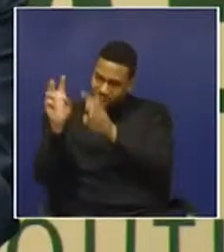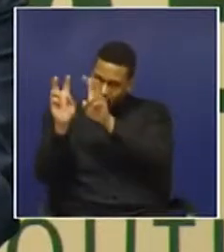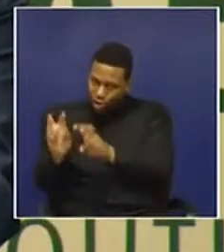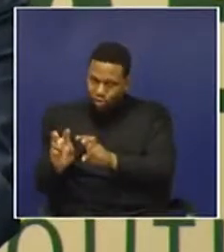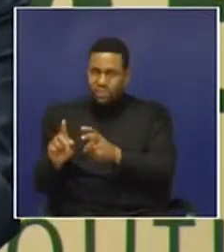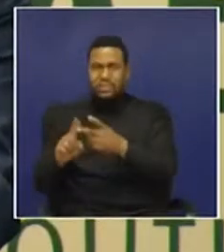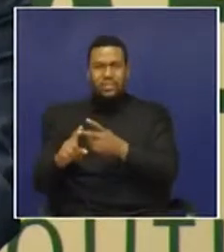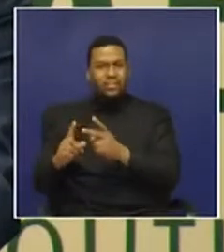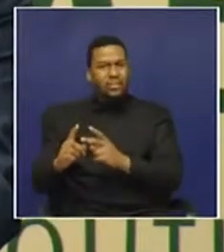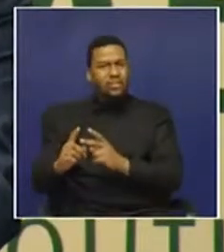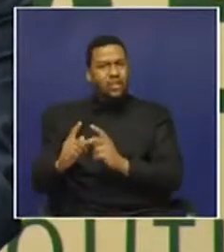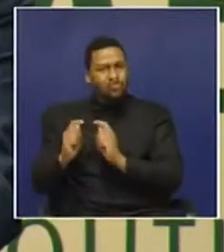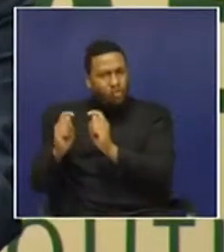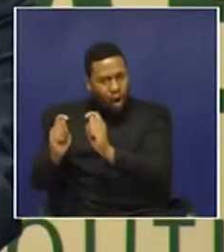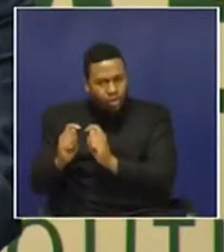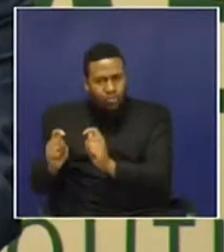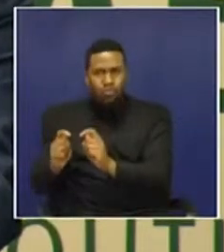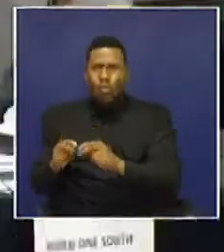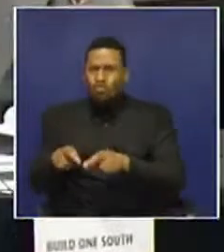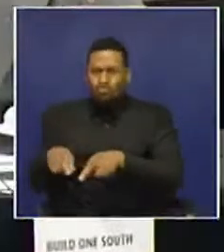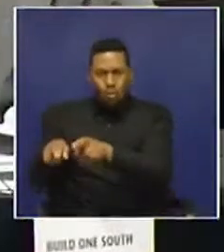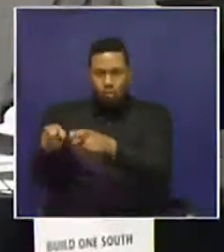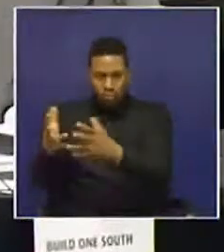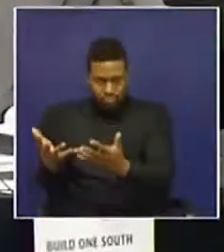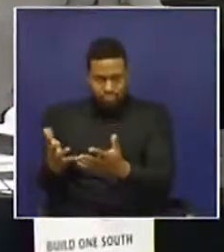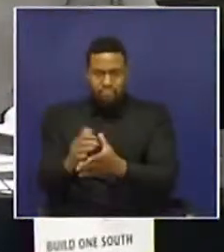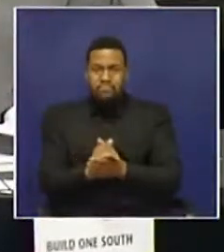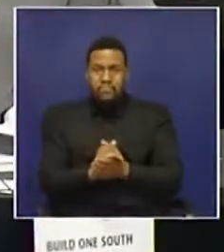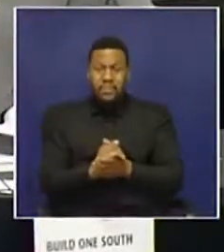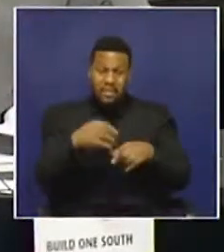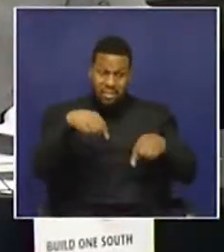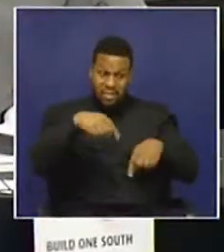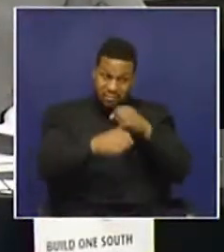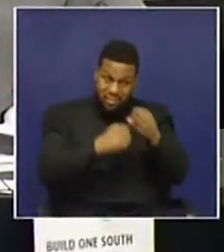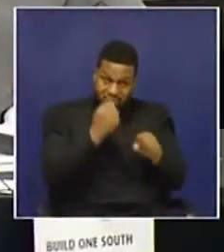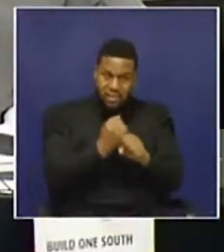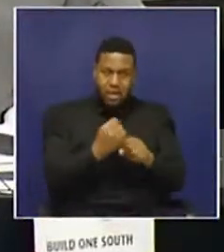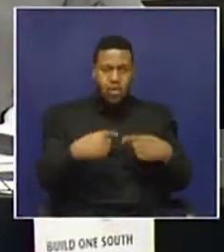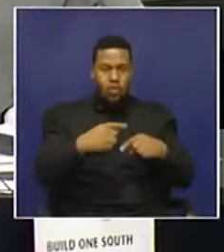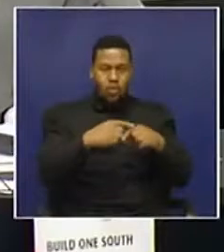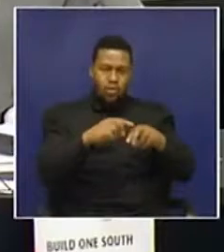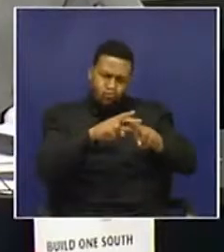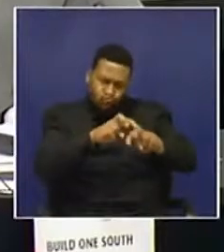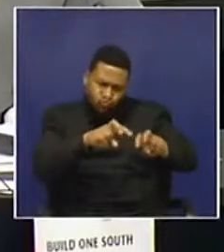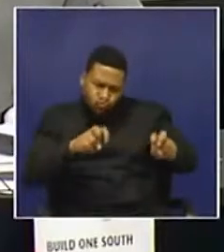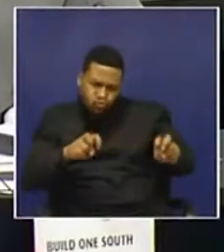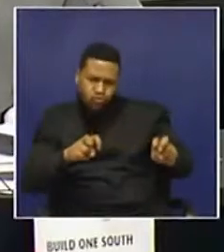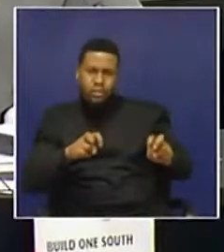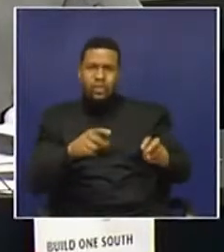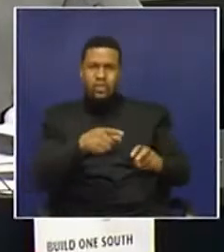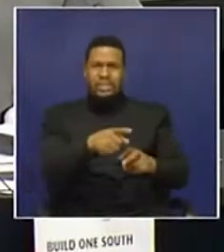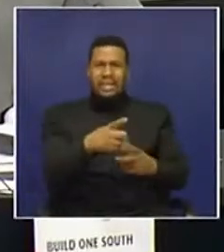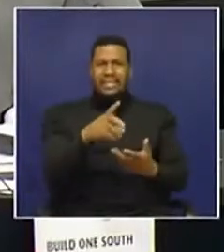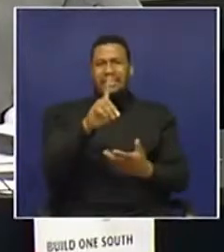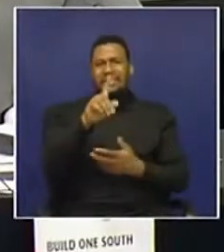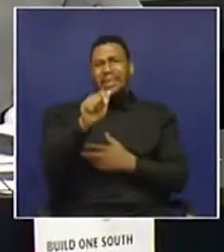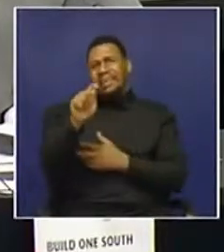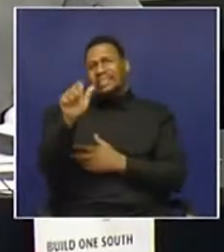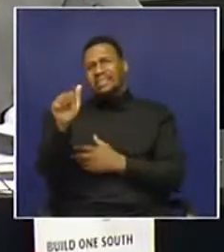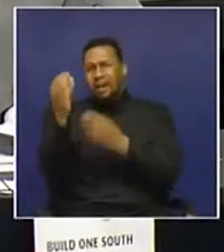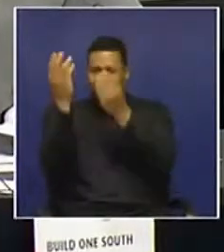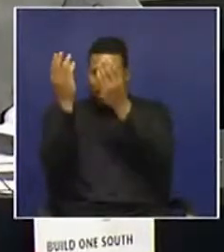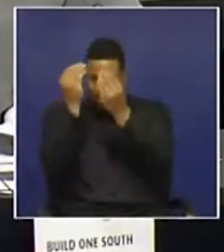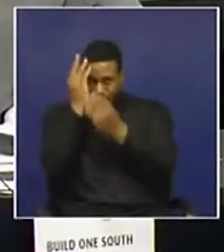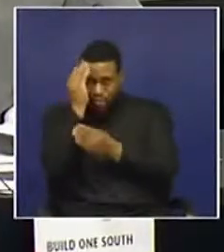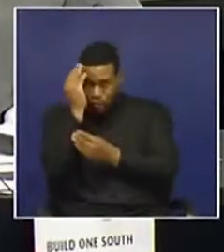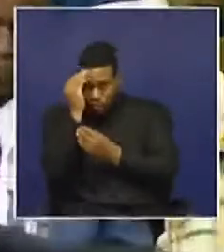This year, we will explore options to help data centers and related infrastructure to expand this investment